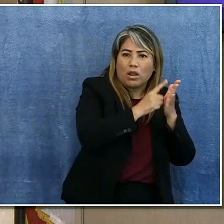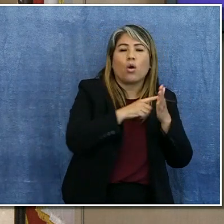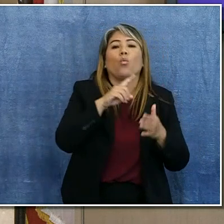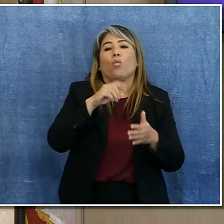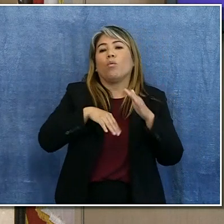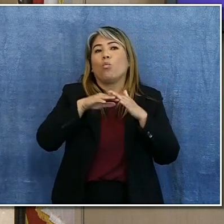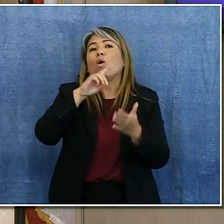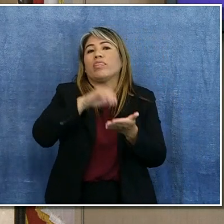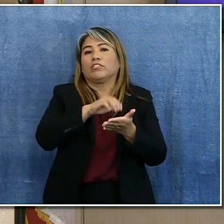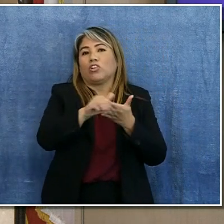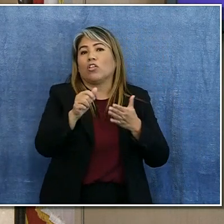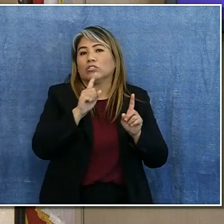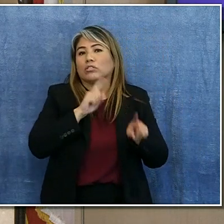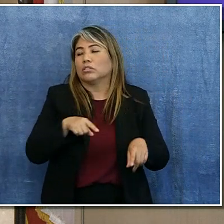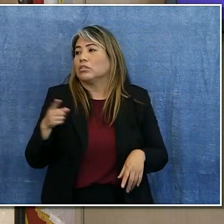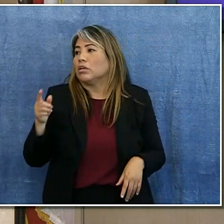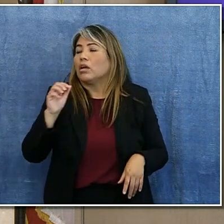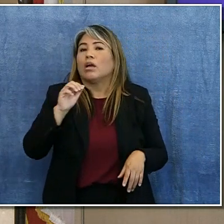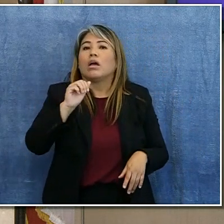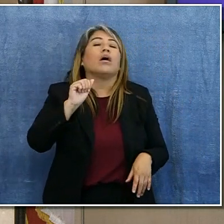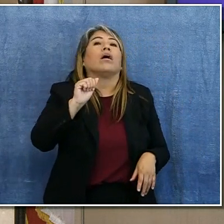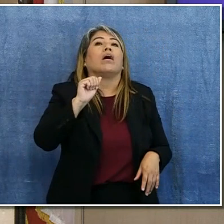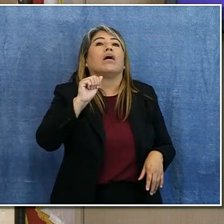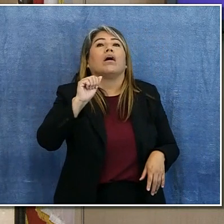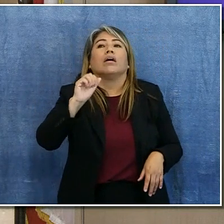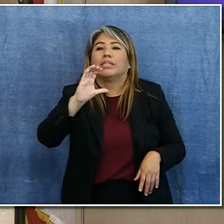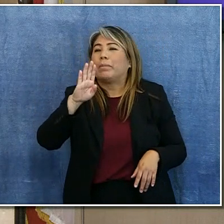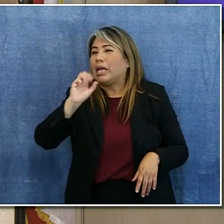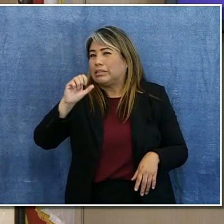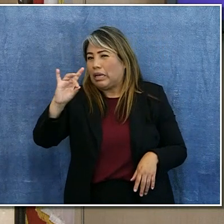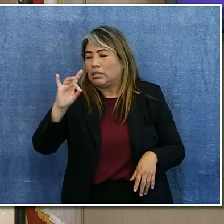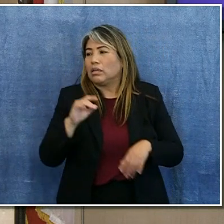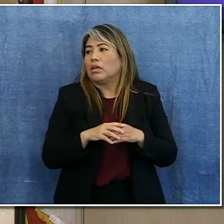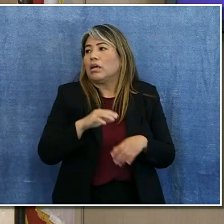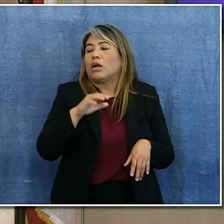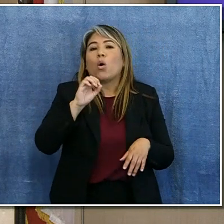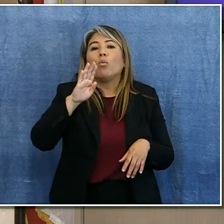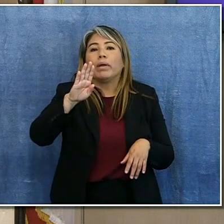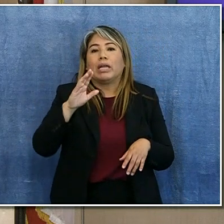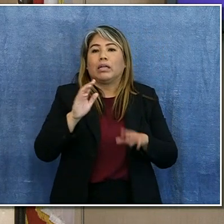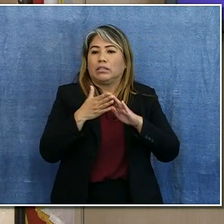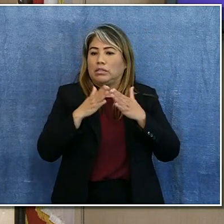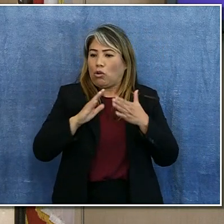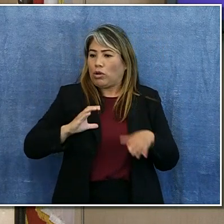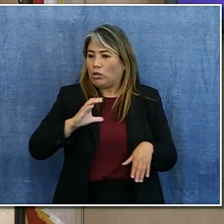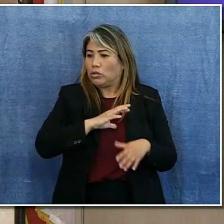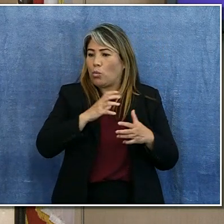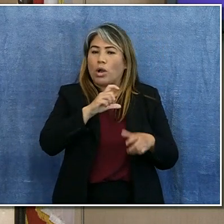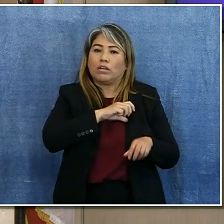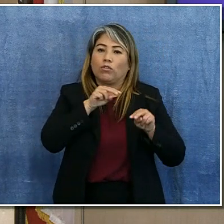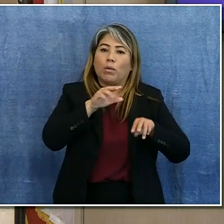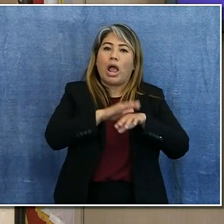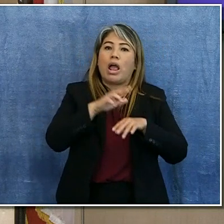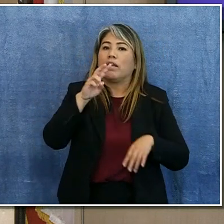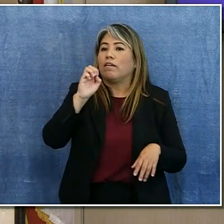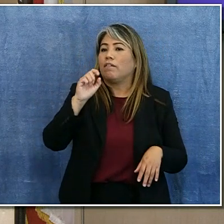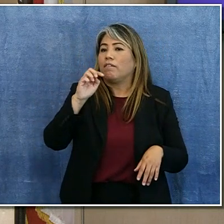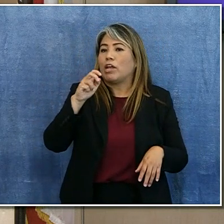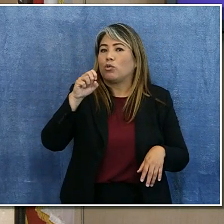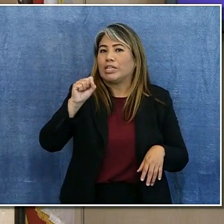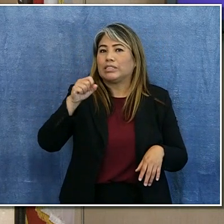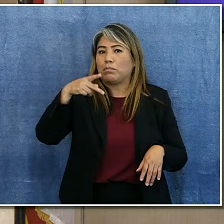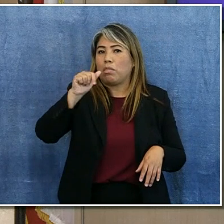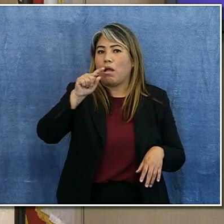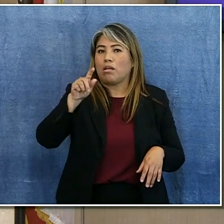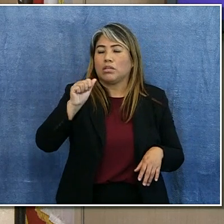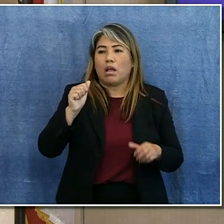next question is from Abby Alford with CBS 8. The Ocean Beach Town Council would like enforcement at Veterans Plaza. There are large